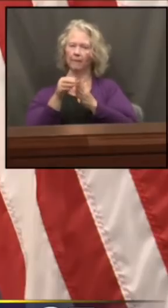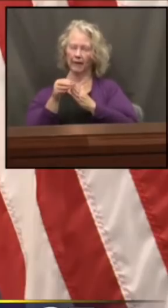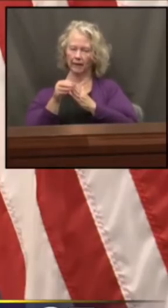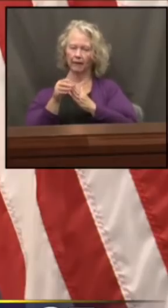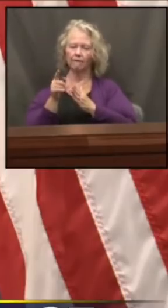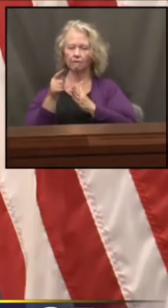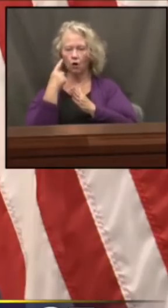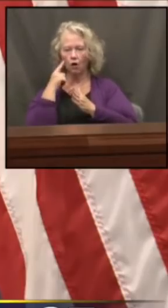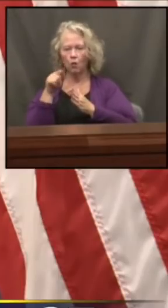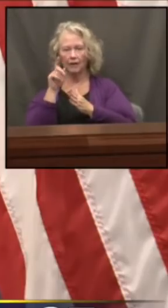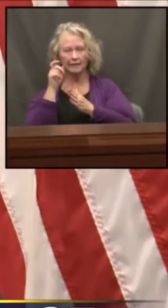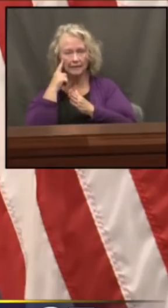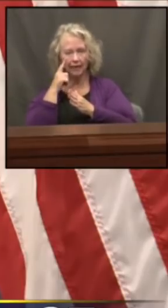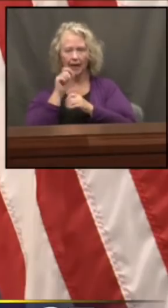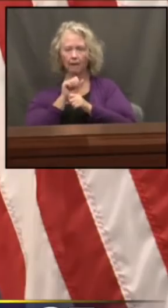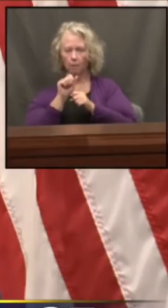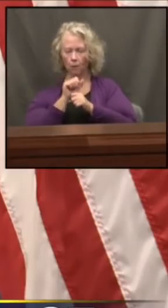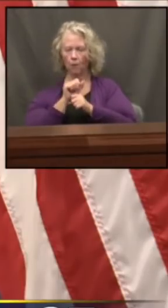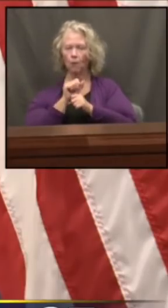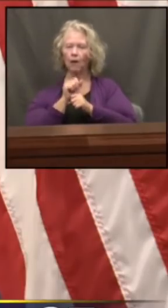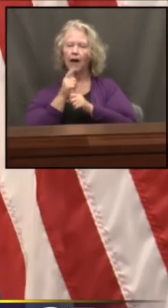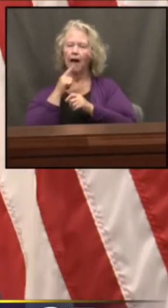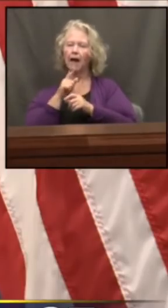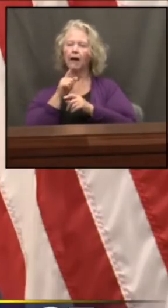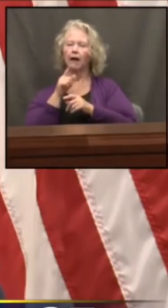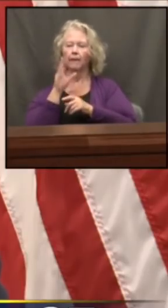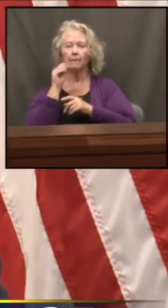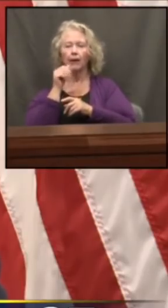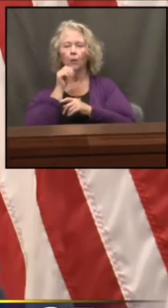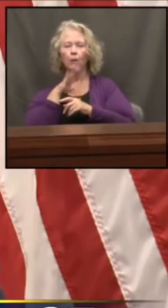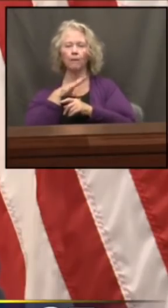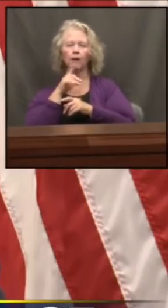state employees and the men and women of our National Guard.